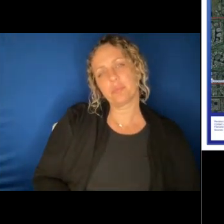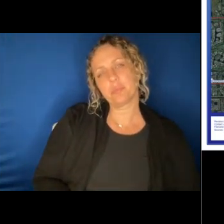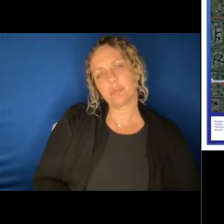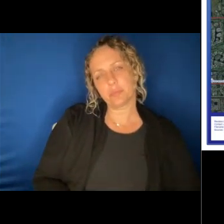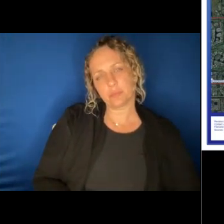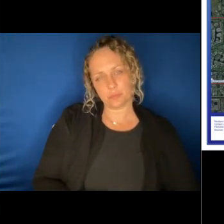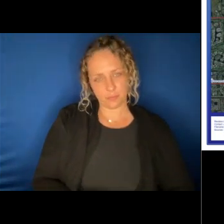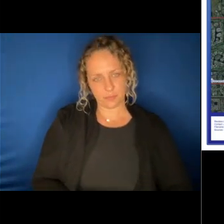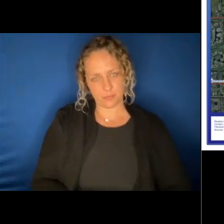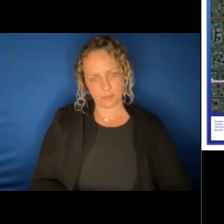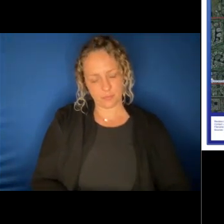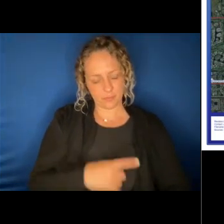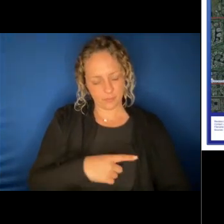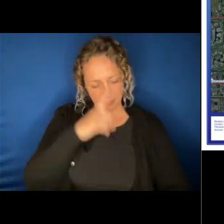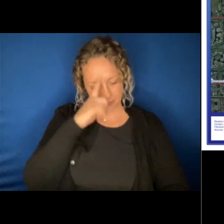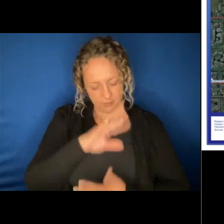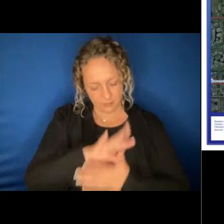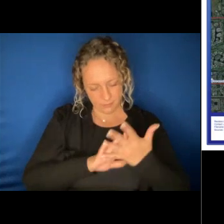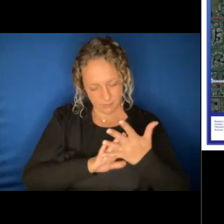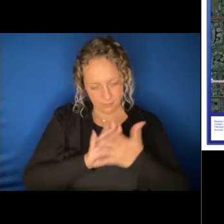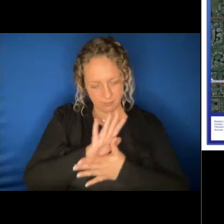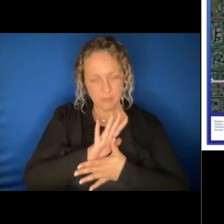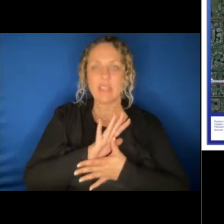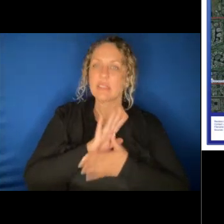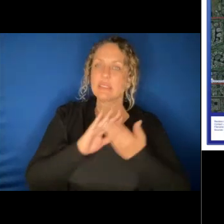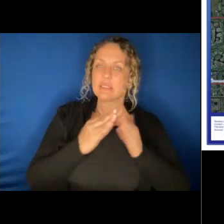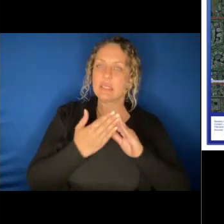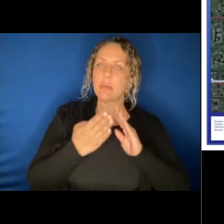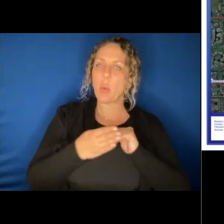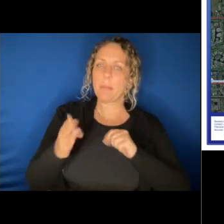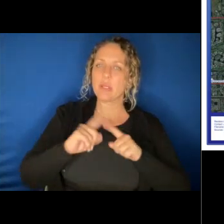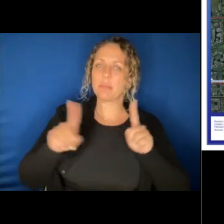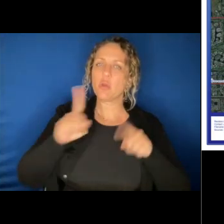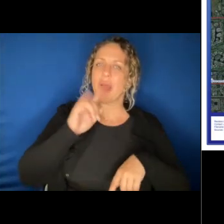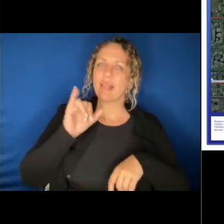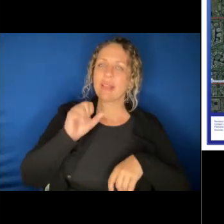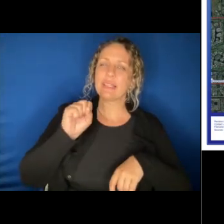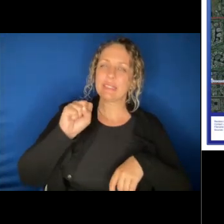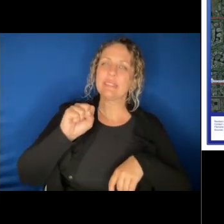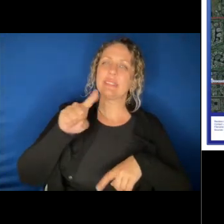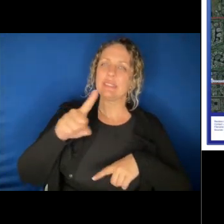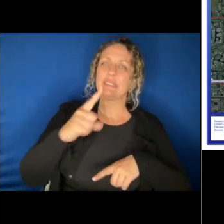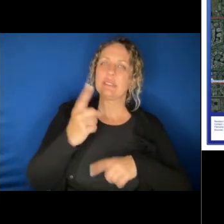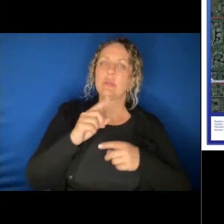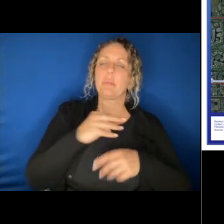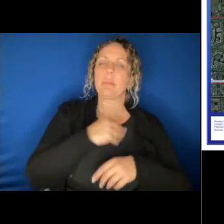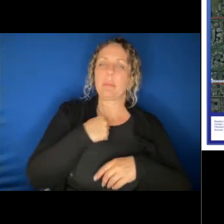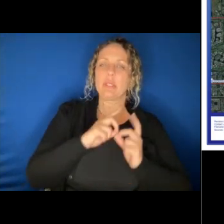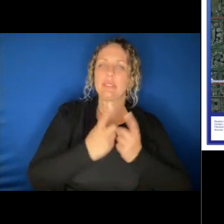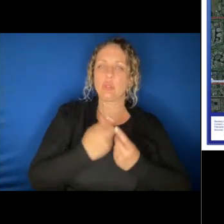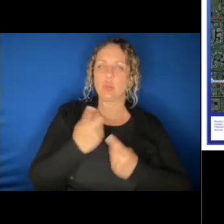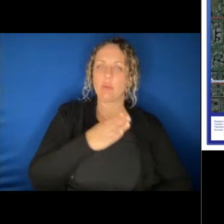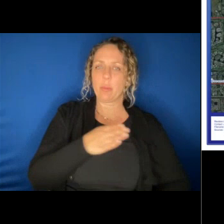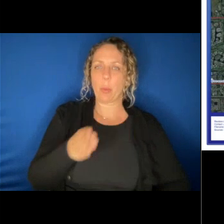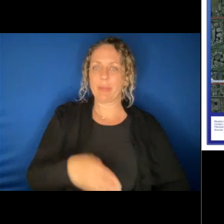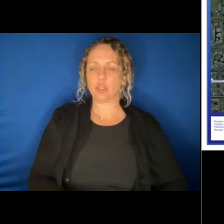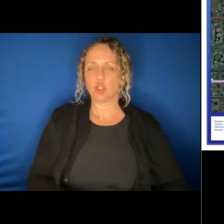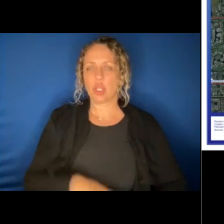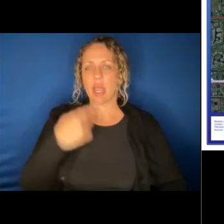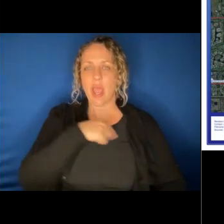couple of things on my mind. One, it is the city of Boynton Beach, but the reality is that these are single member districts over here in Boynton Beach.